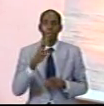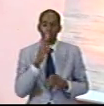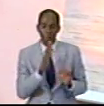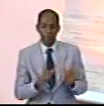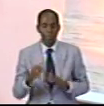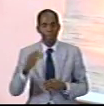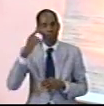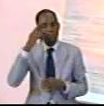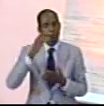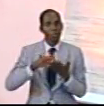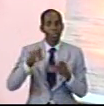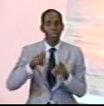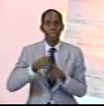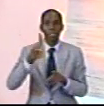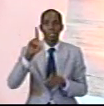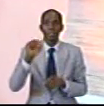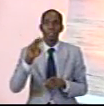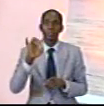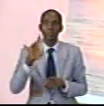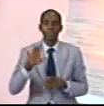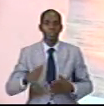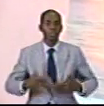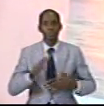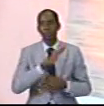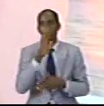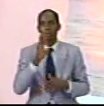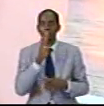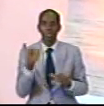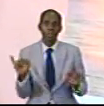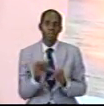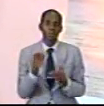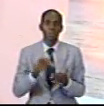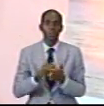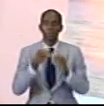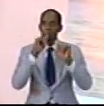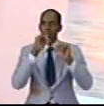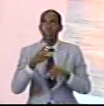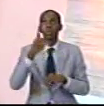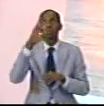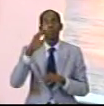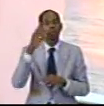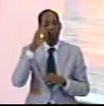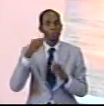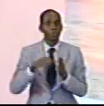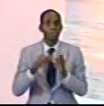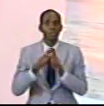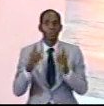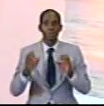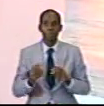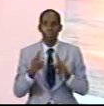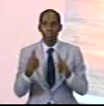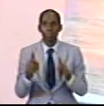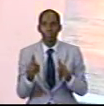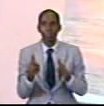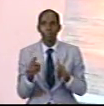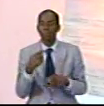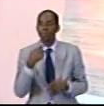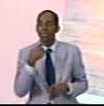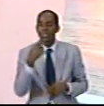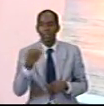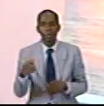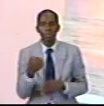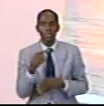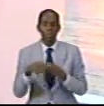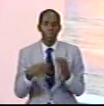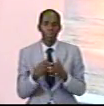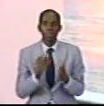David, your life will never remain the same. We bless God that this opportunity is coming our way. Tell others about it. Use